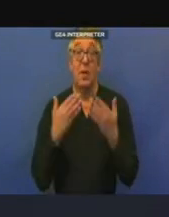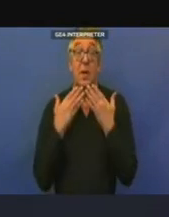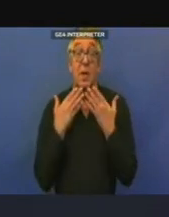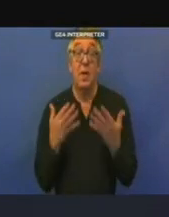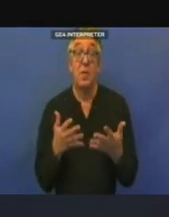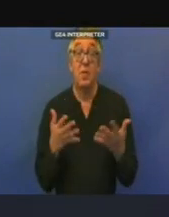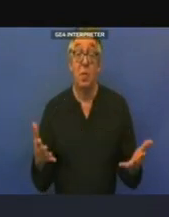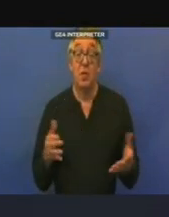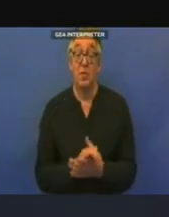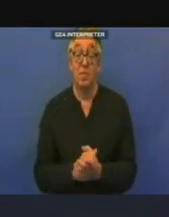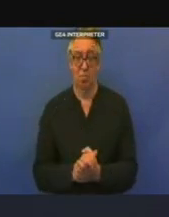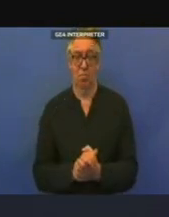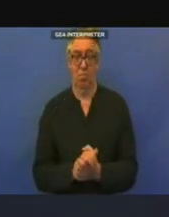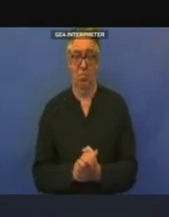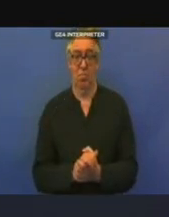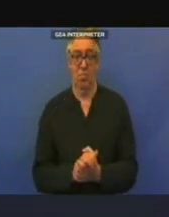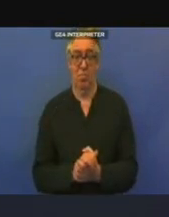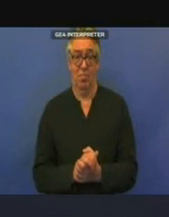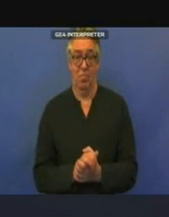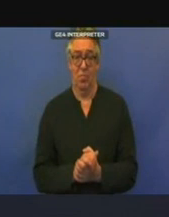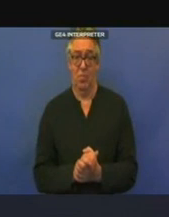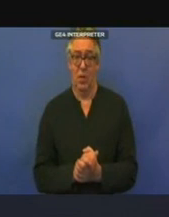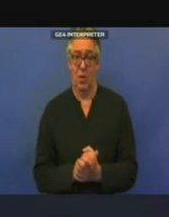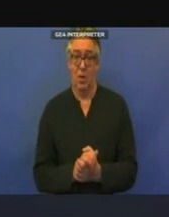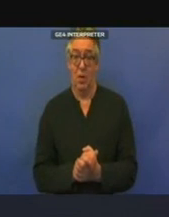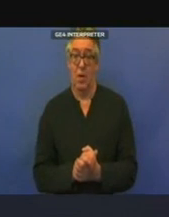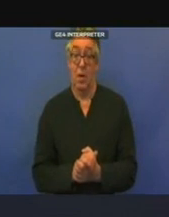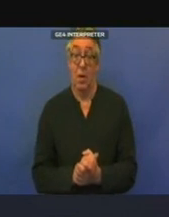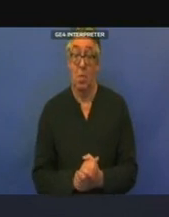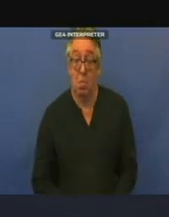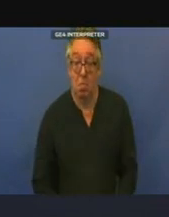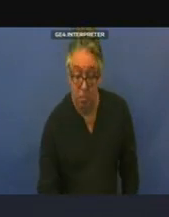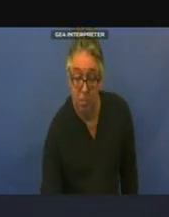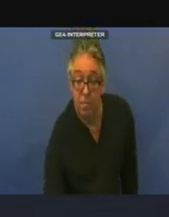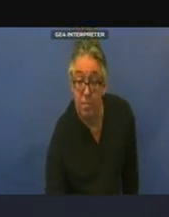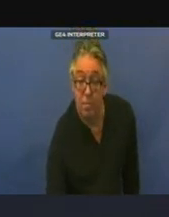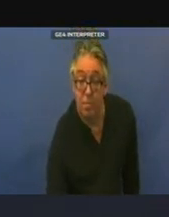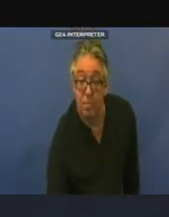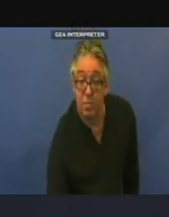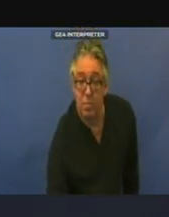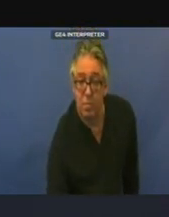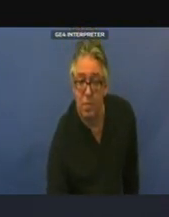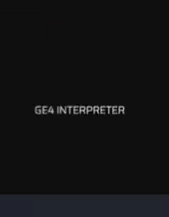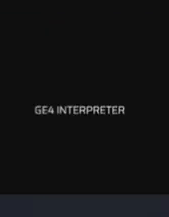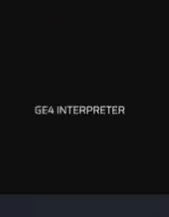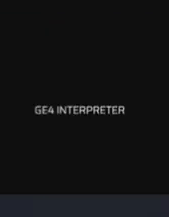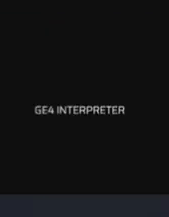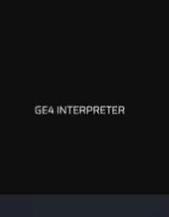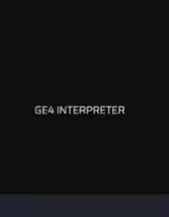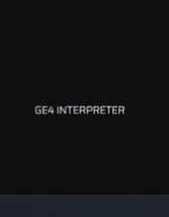side several times. So this is a great honor for me to be here today. I have participated in